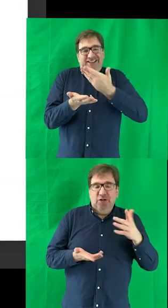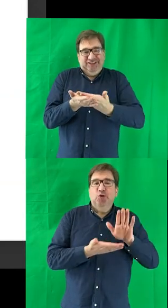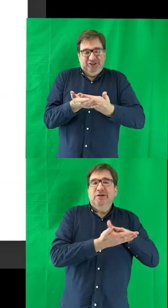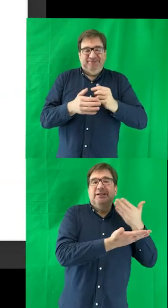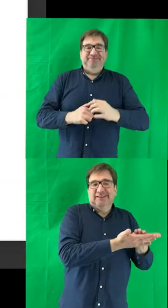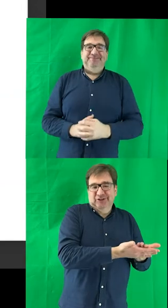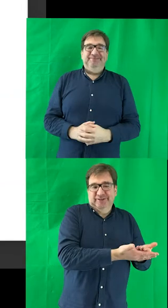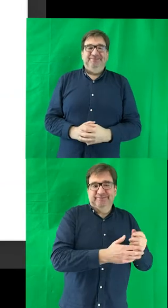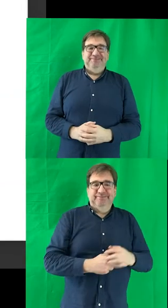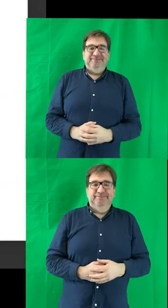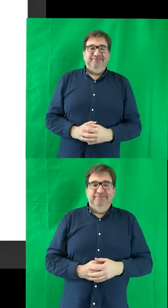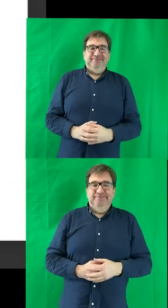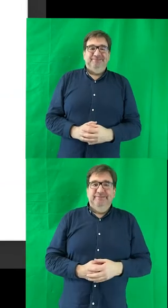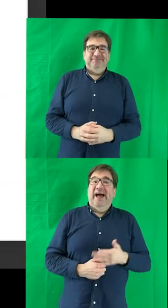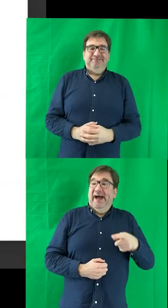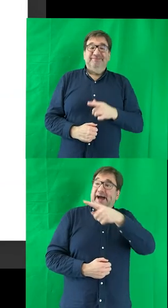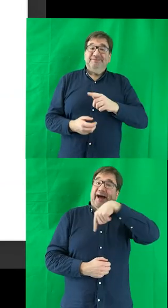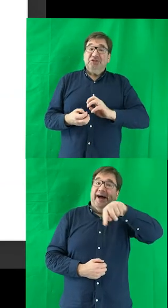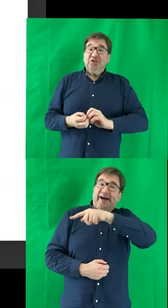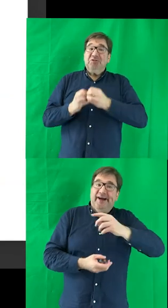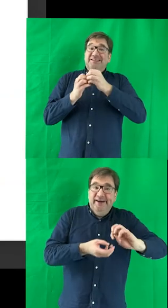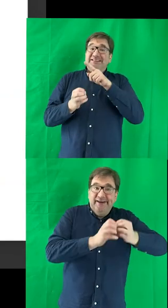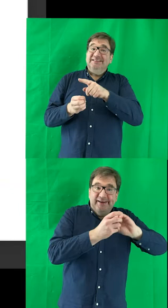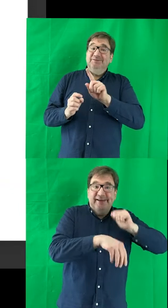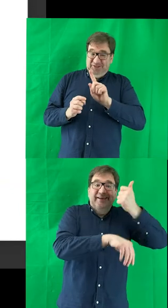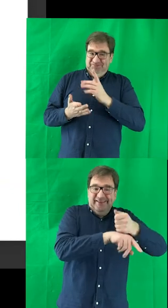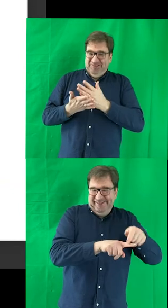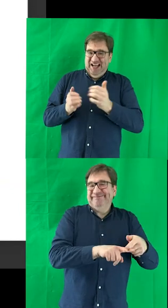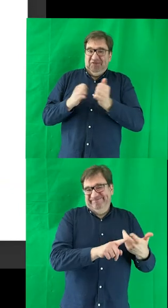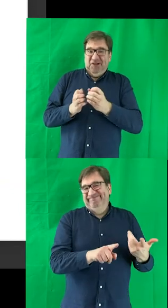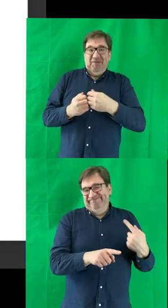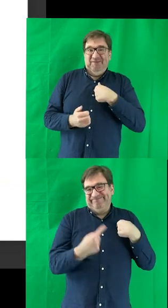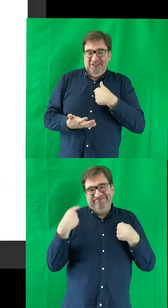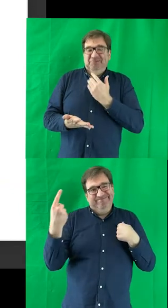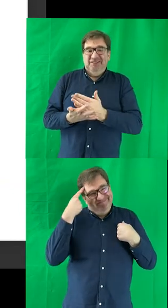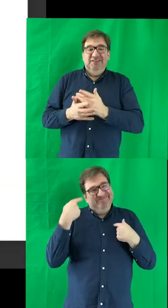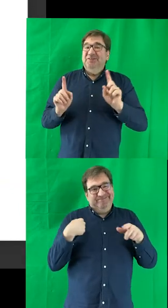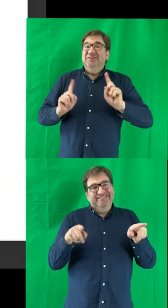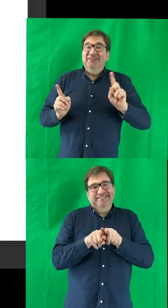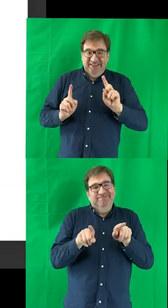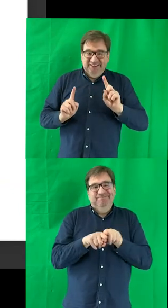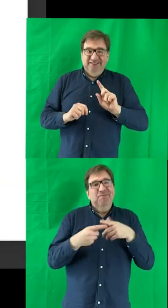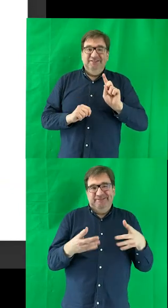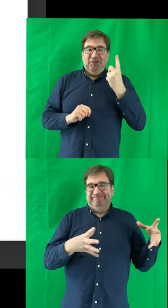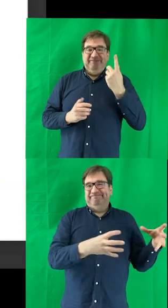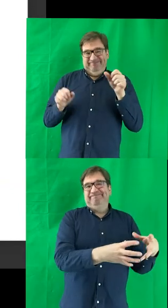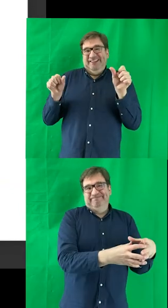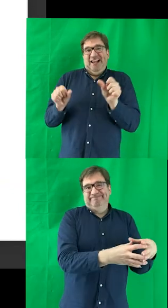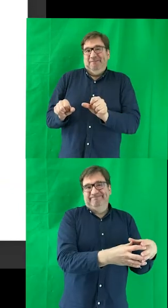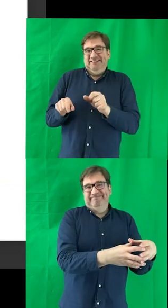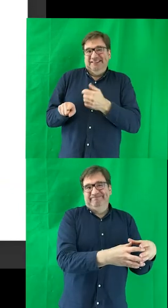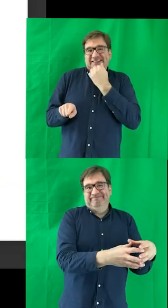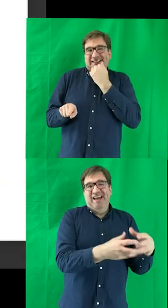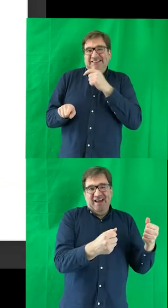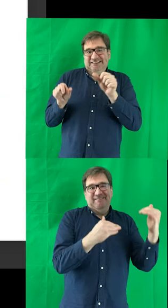translation. Now, even the creators of this dataset will agree with me that firstly, of course, this